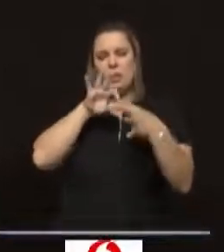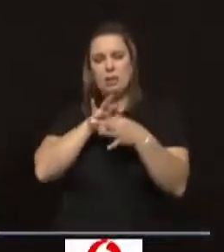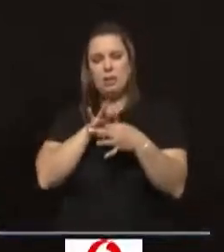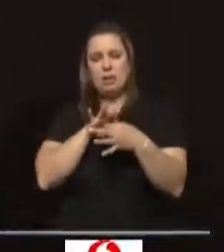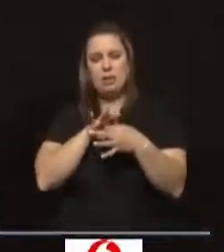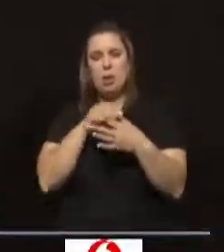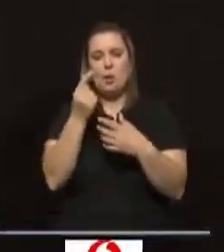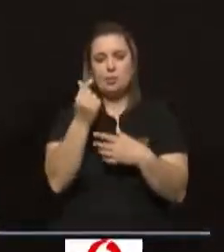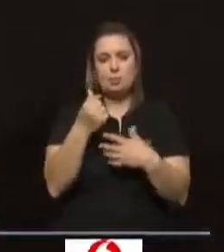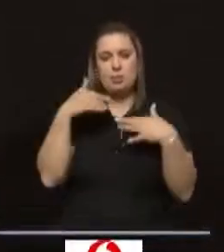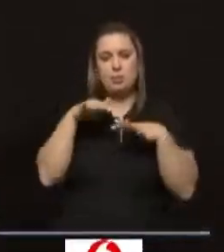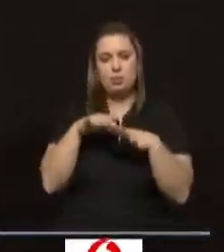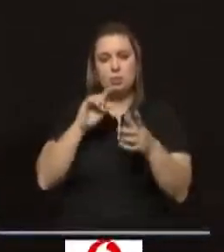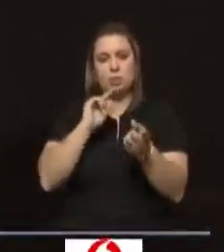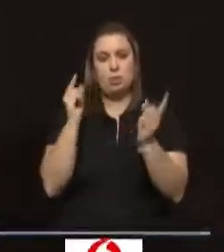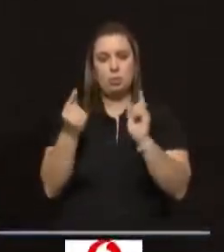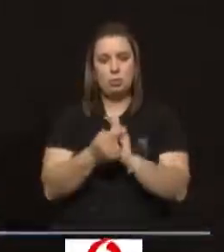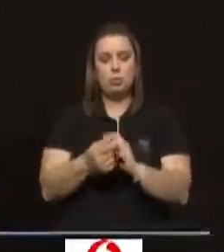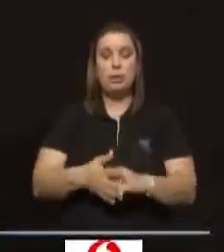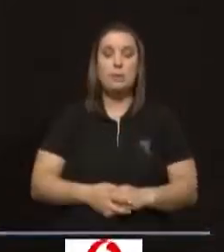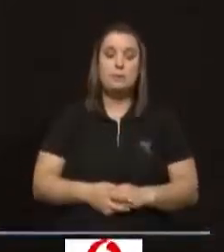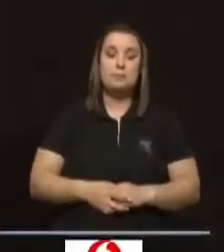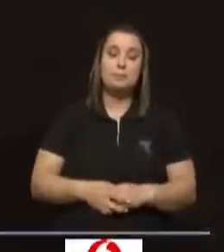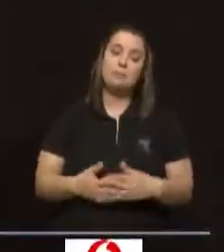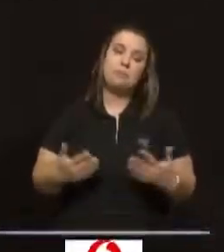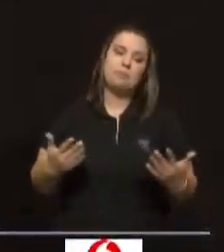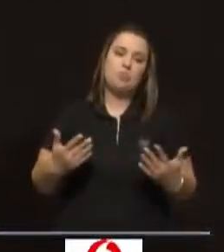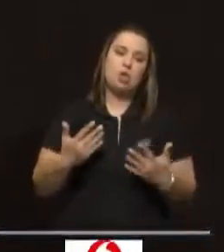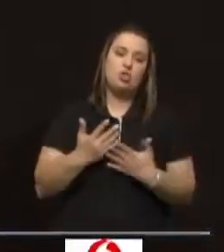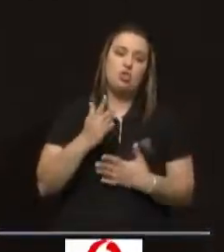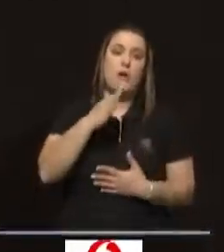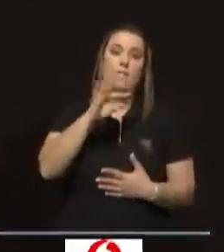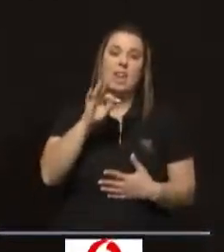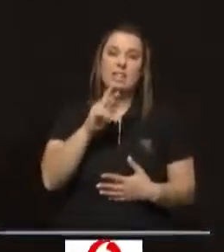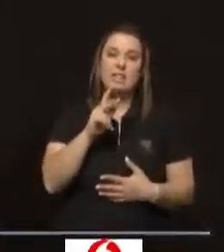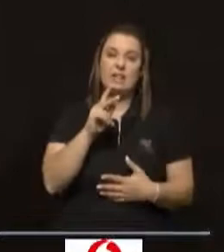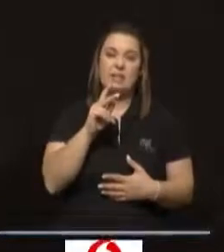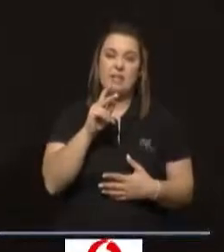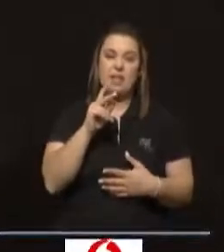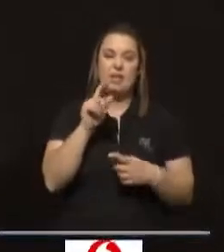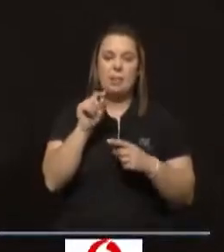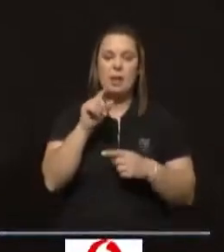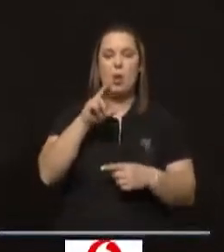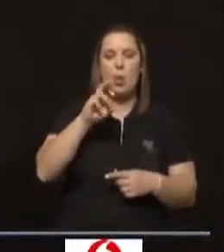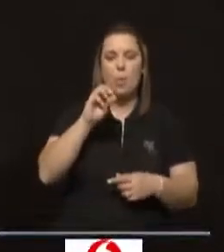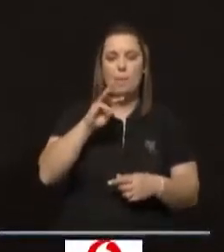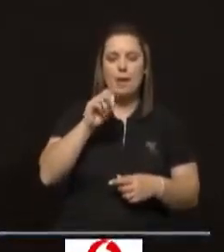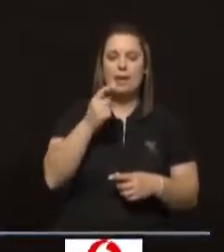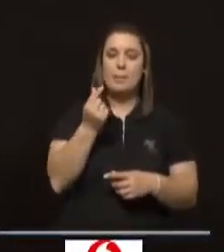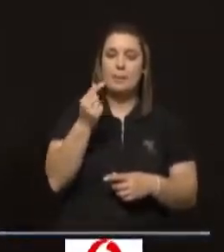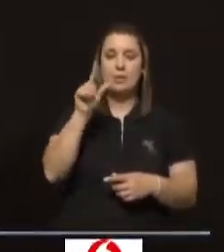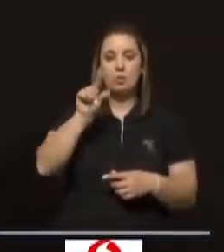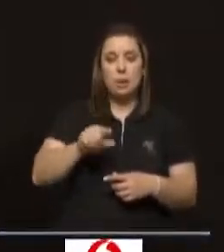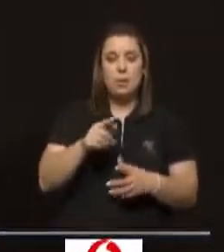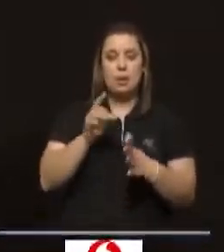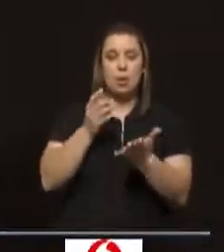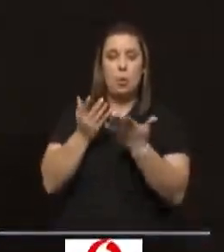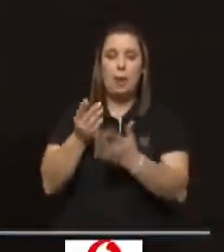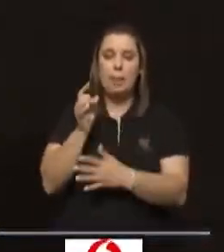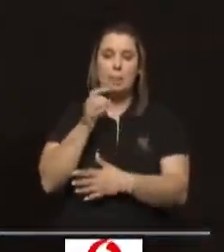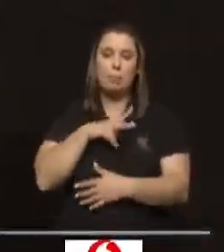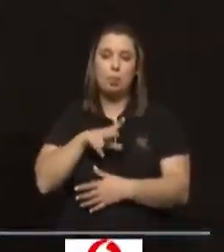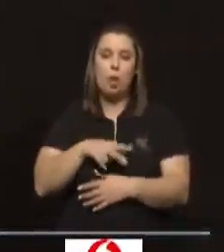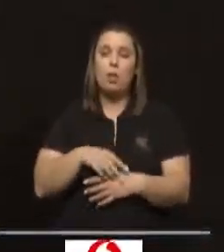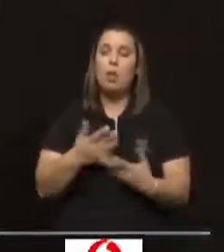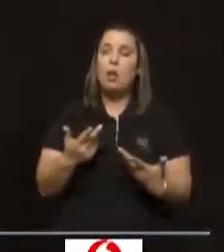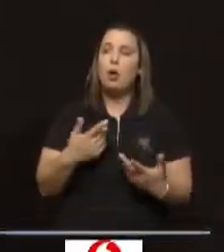in the second and third of prices, but on the other way around, France and six and fix